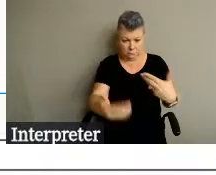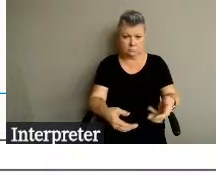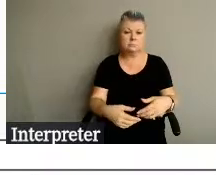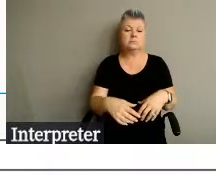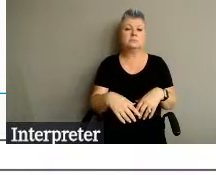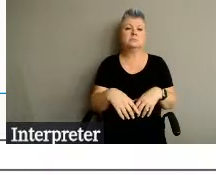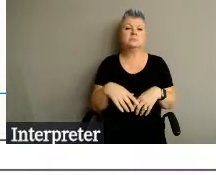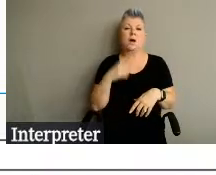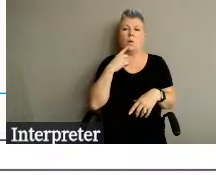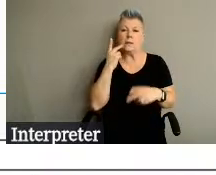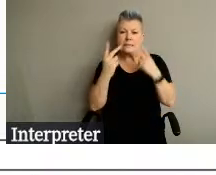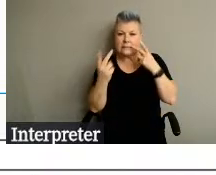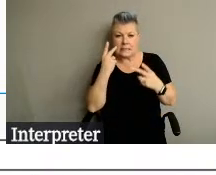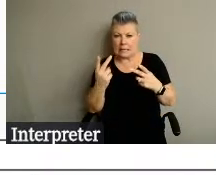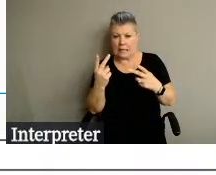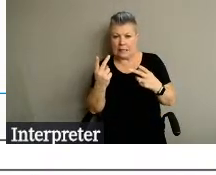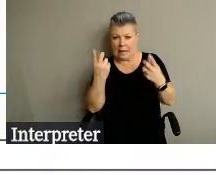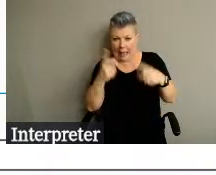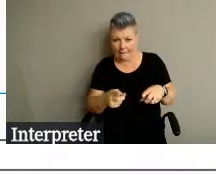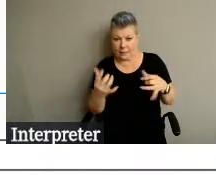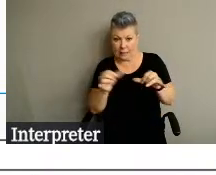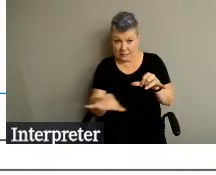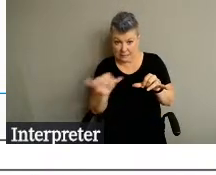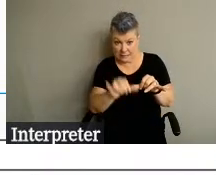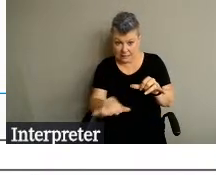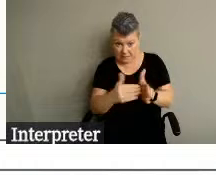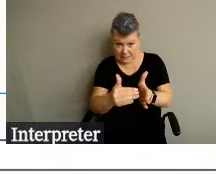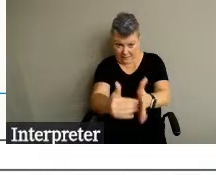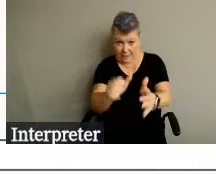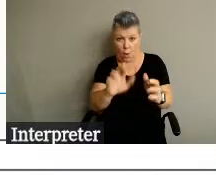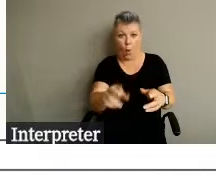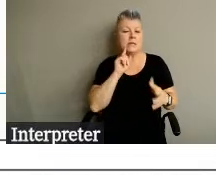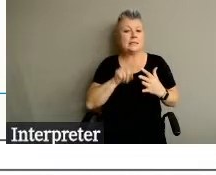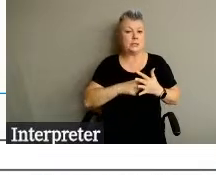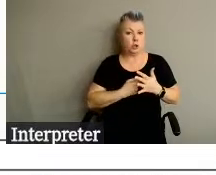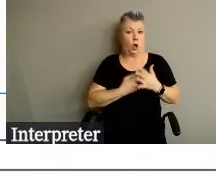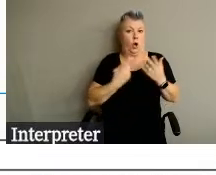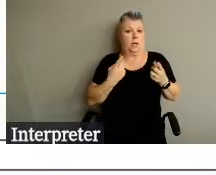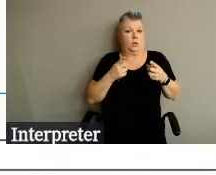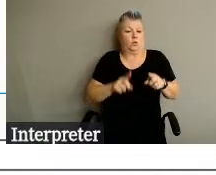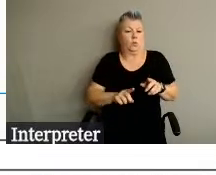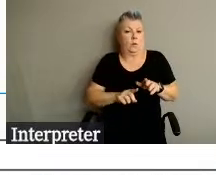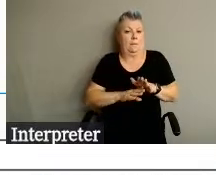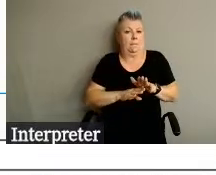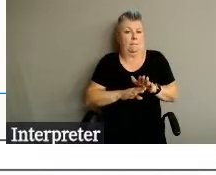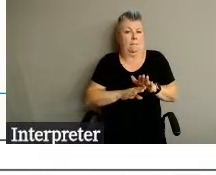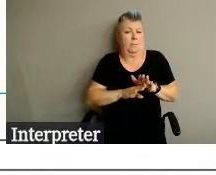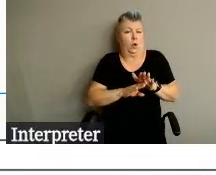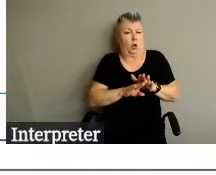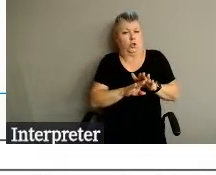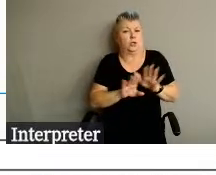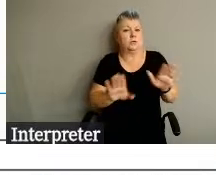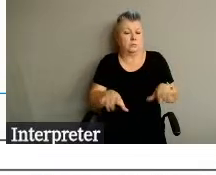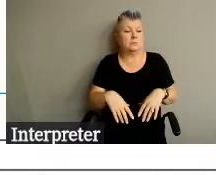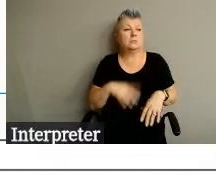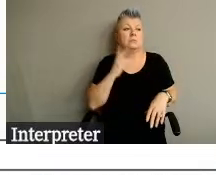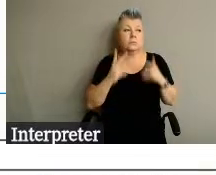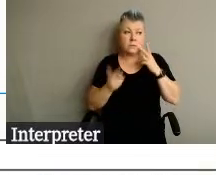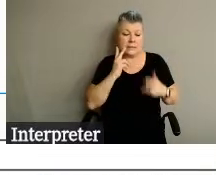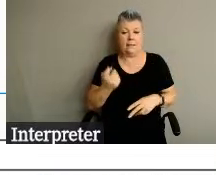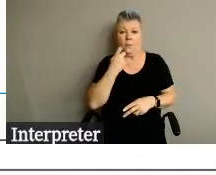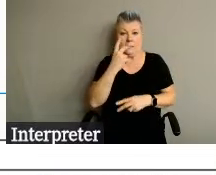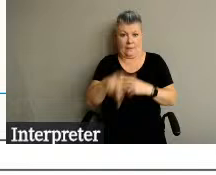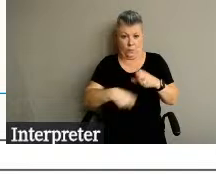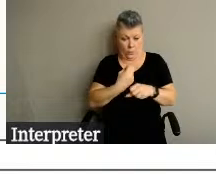that's beginning to emerge to give us that guidance? We've seen some growth over that with the last 3 years of